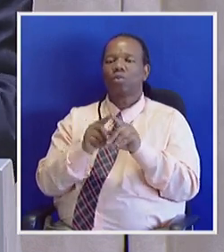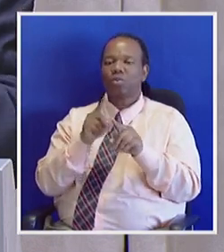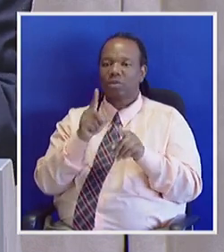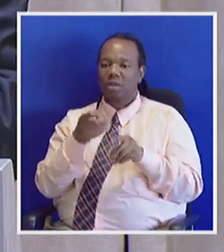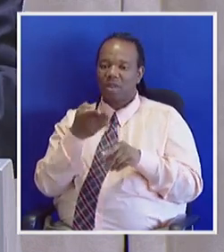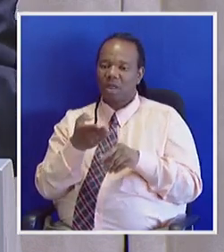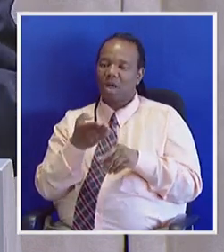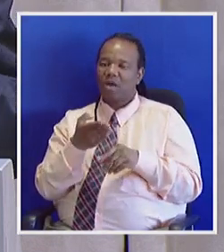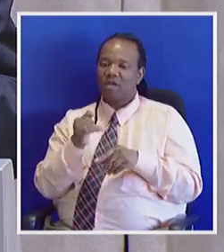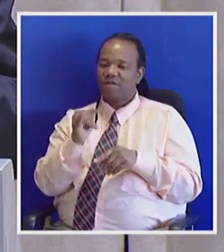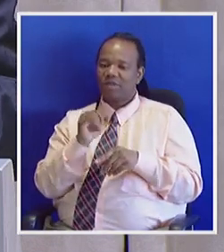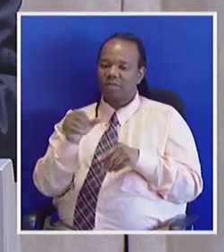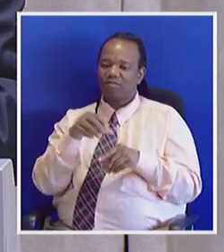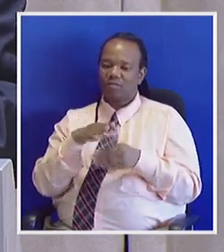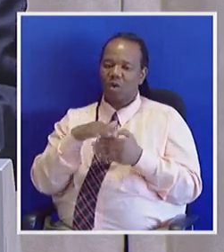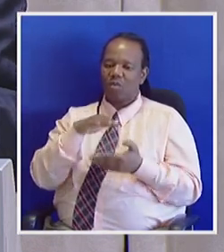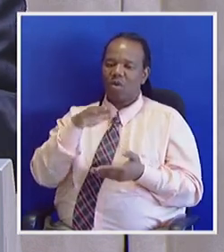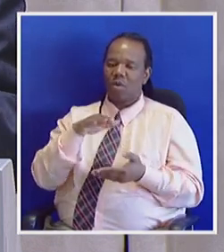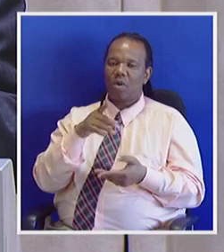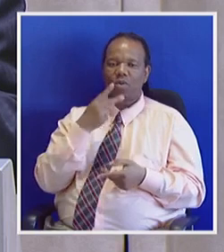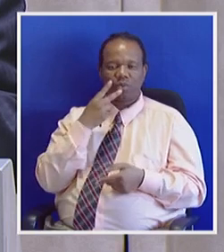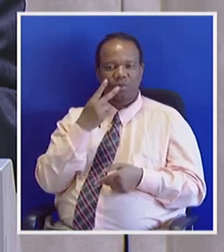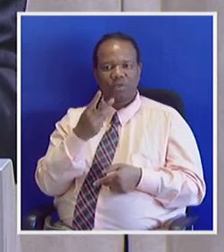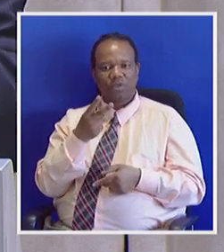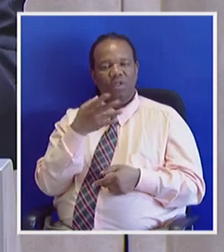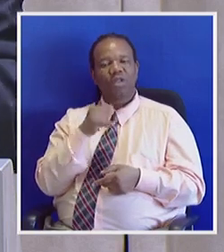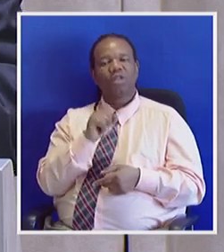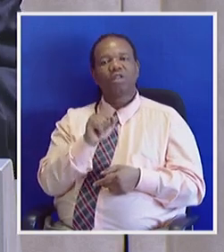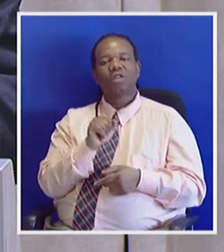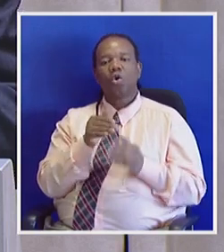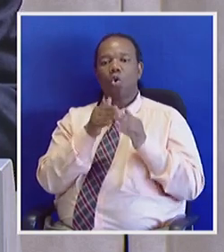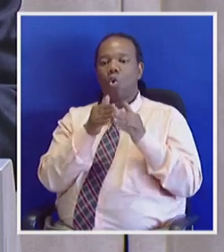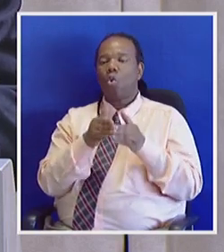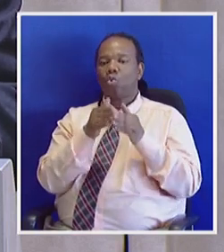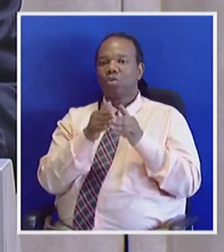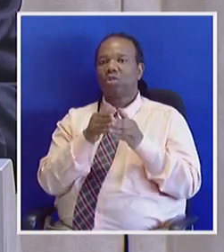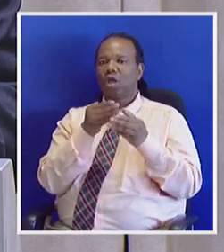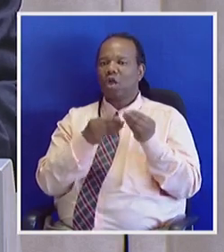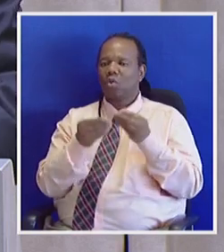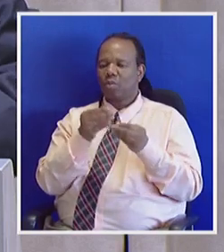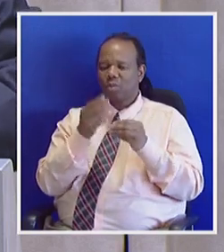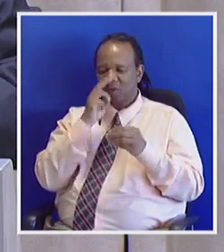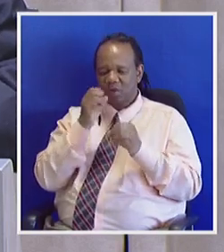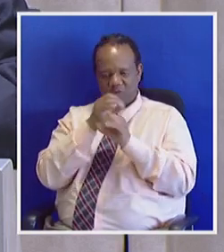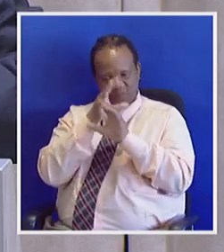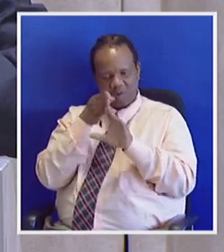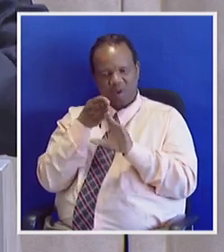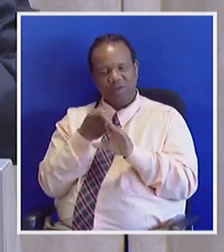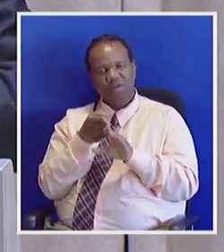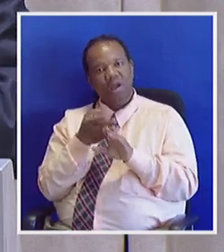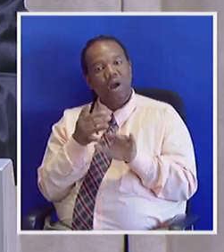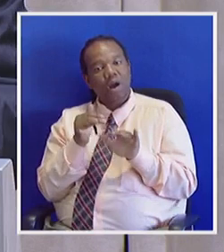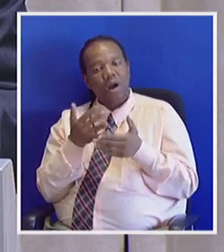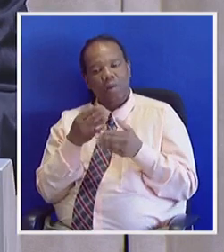in. Having identified the ocean economy as an area that we need to focus on to